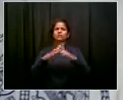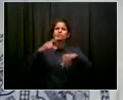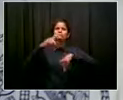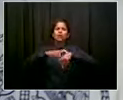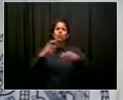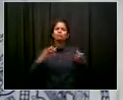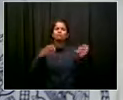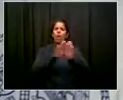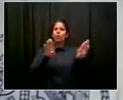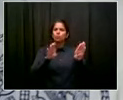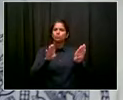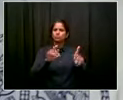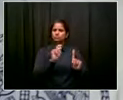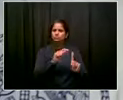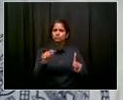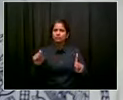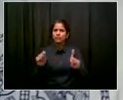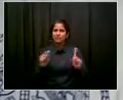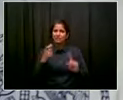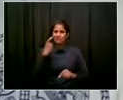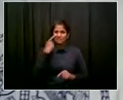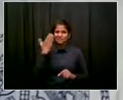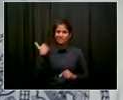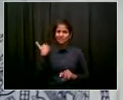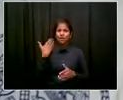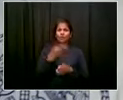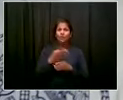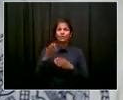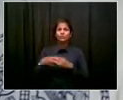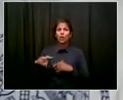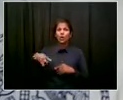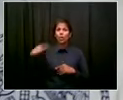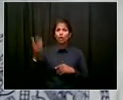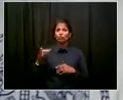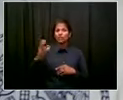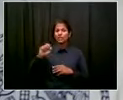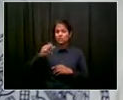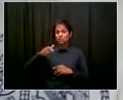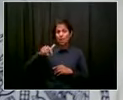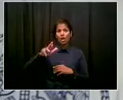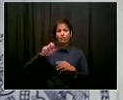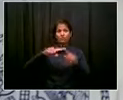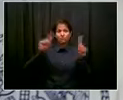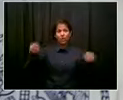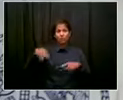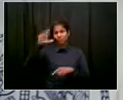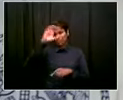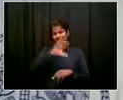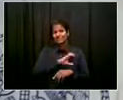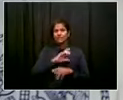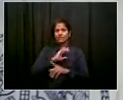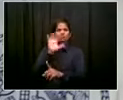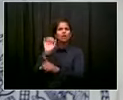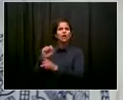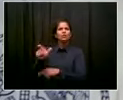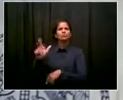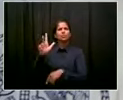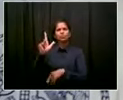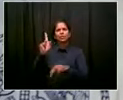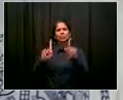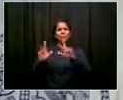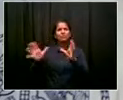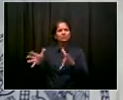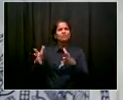23 people in washington square in some cases this was violent we also saw a police seal tompkins